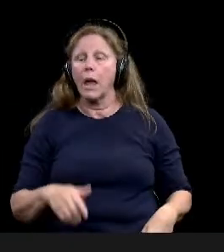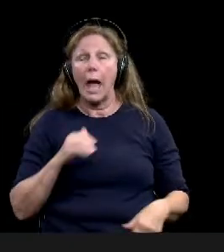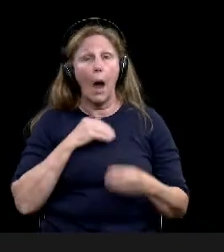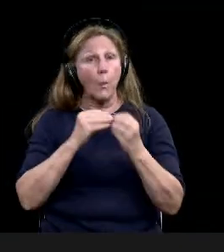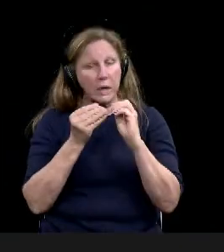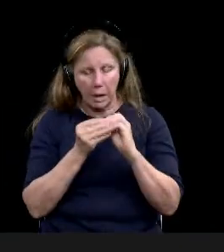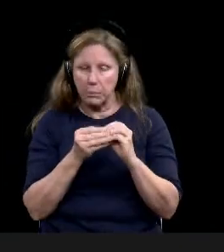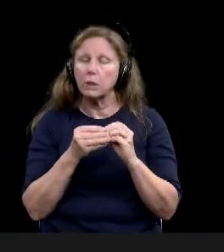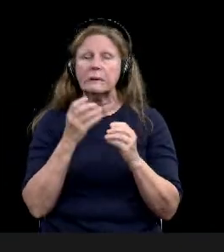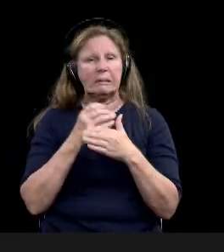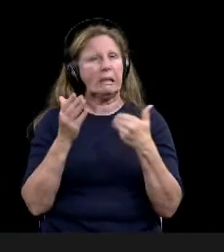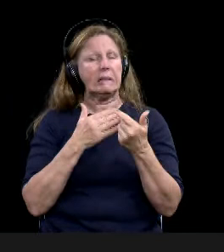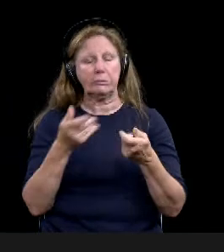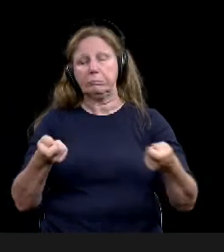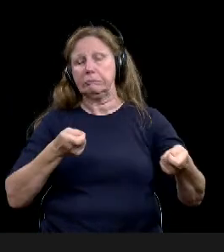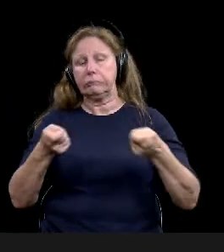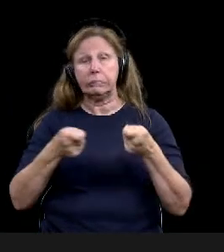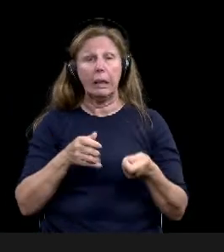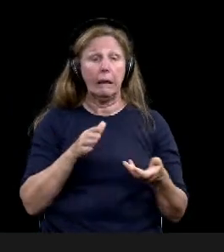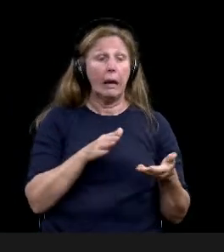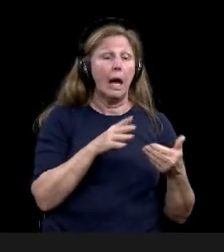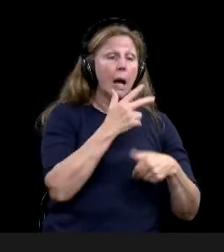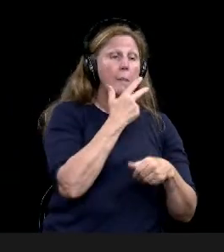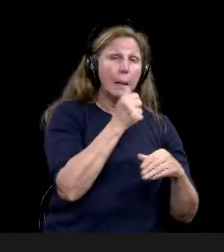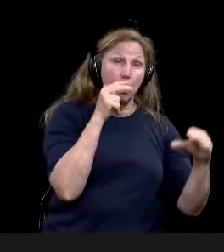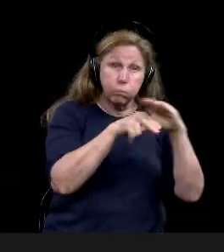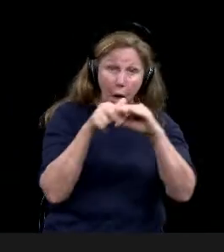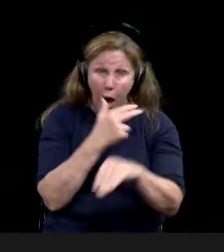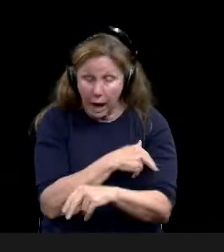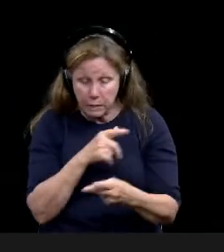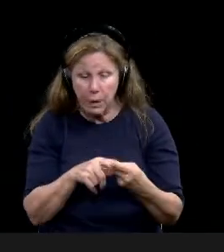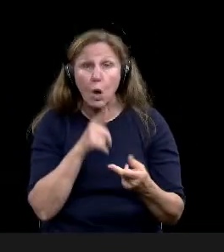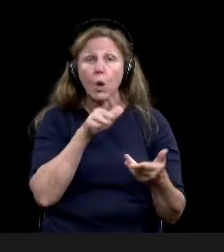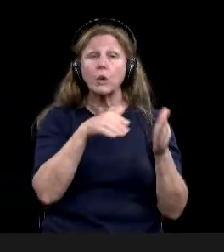strong. The world news remains concerning.